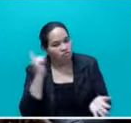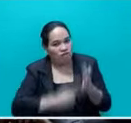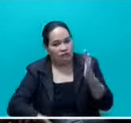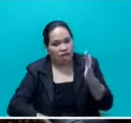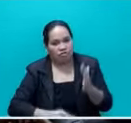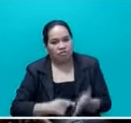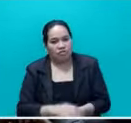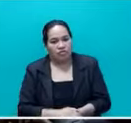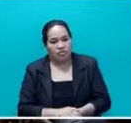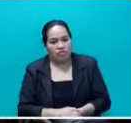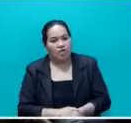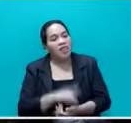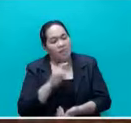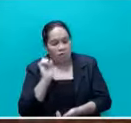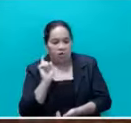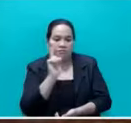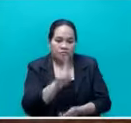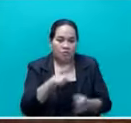And they go before the courts.